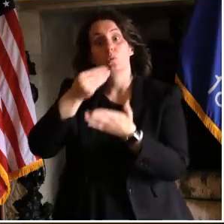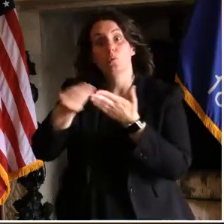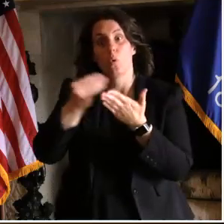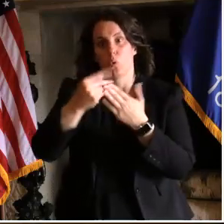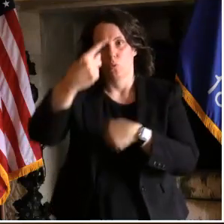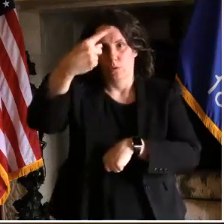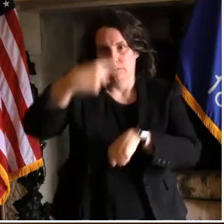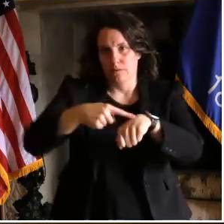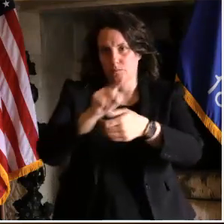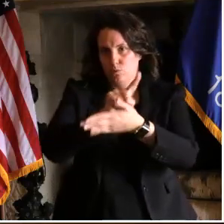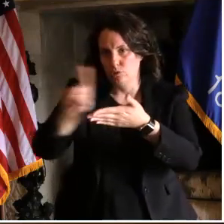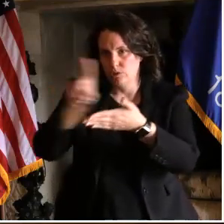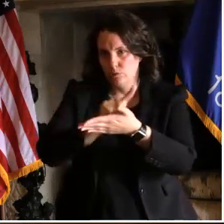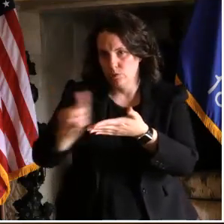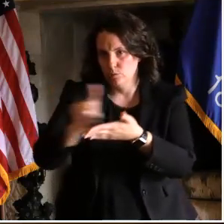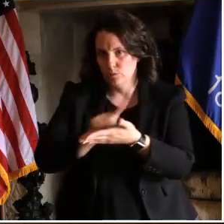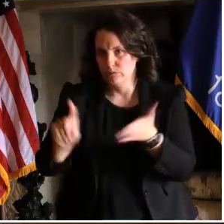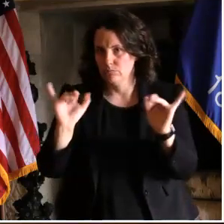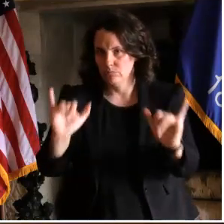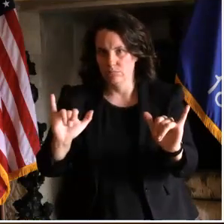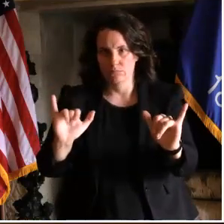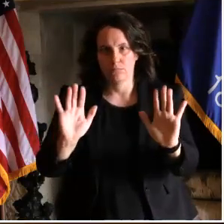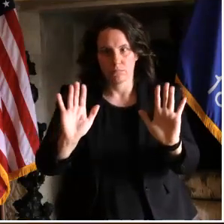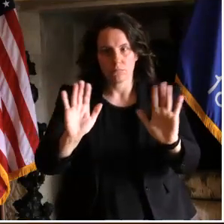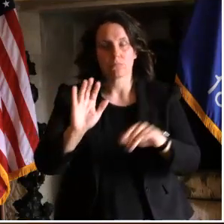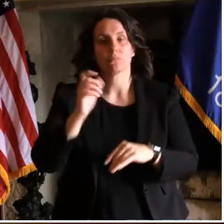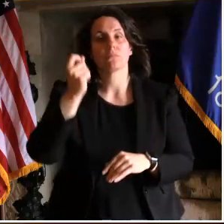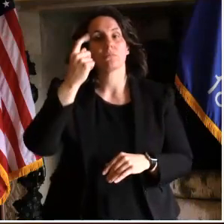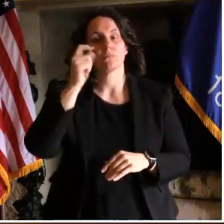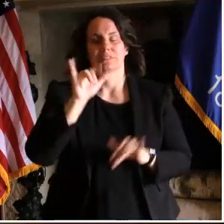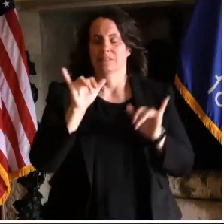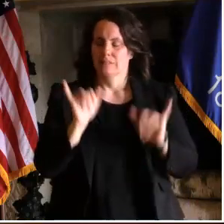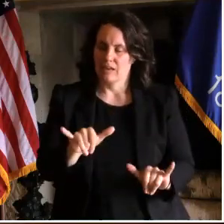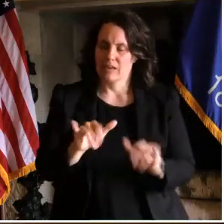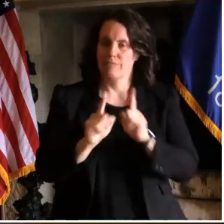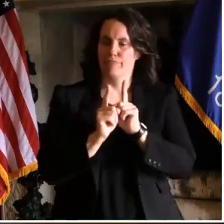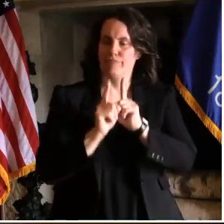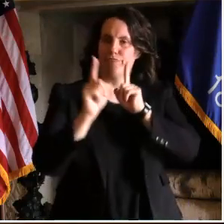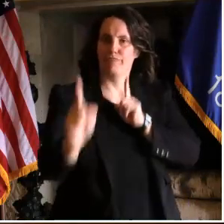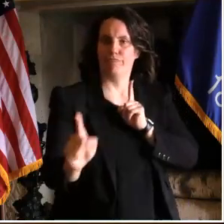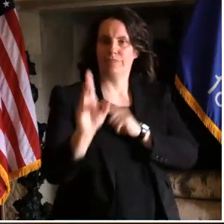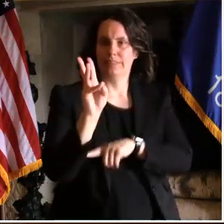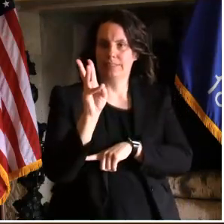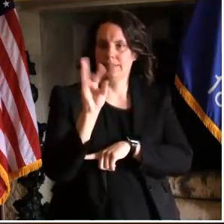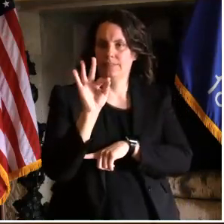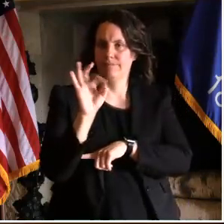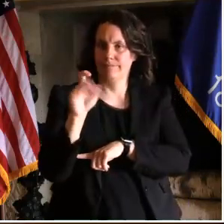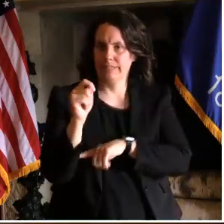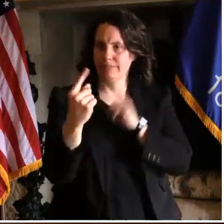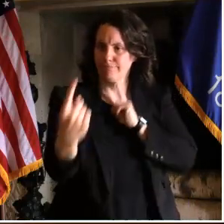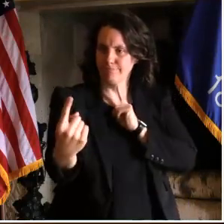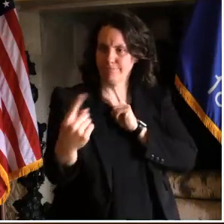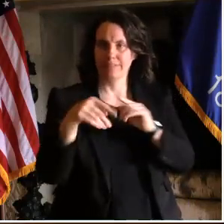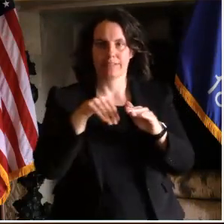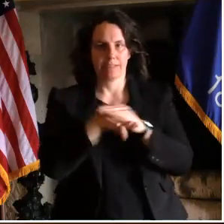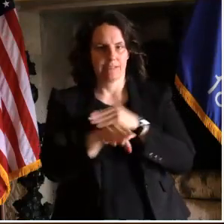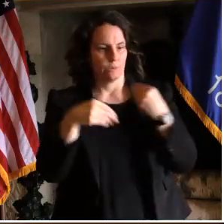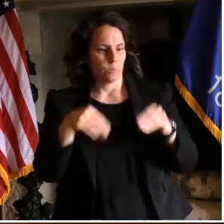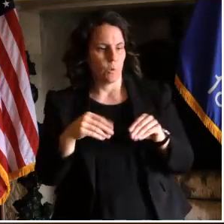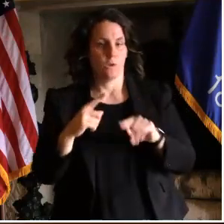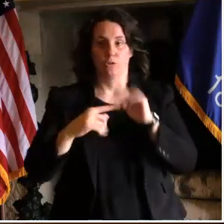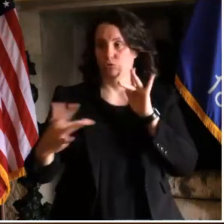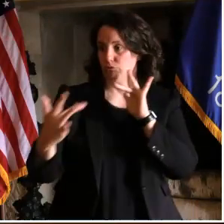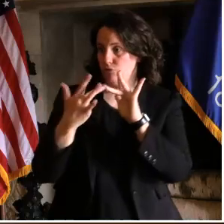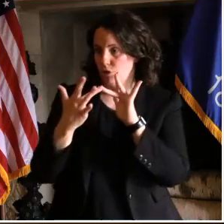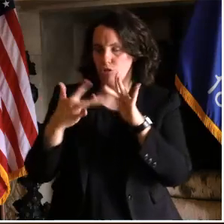those cases. The 6 feet, make sure you've got 6 feet between you and another person. Avoid physical contact. But